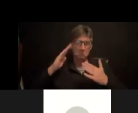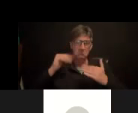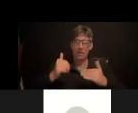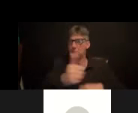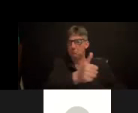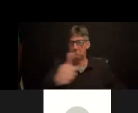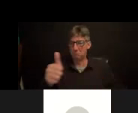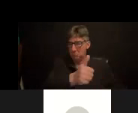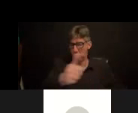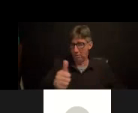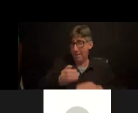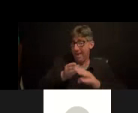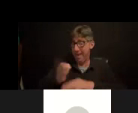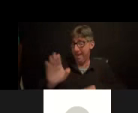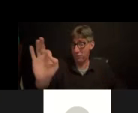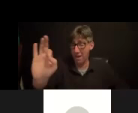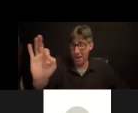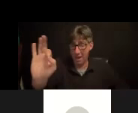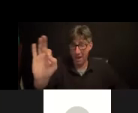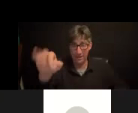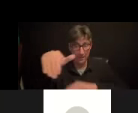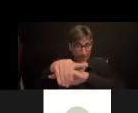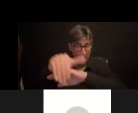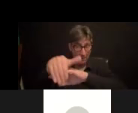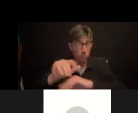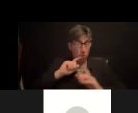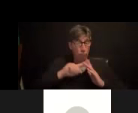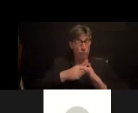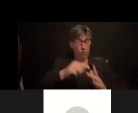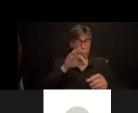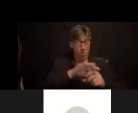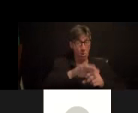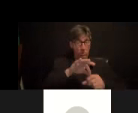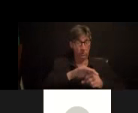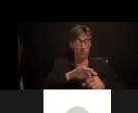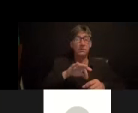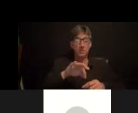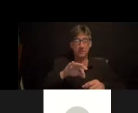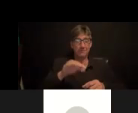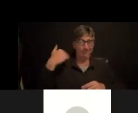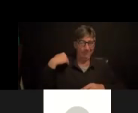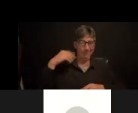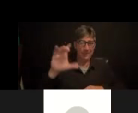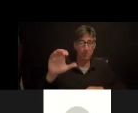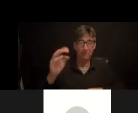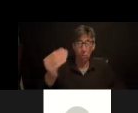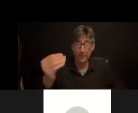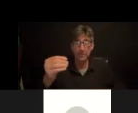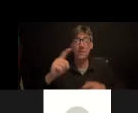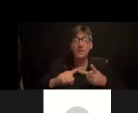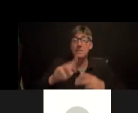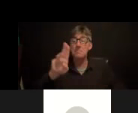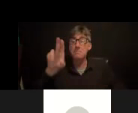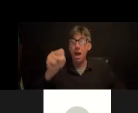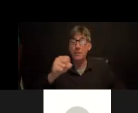p.m., which was originally what we voted on December 14th, as well as offsetting many of the bus frequency